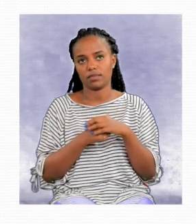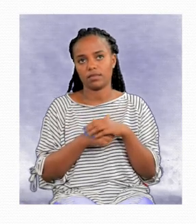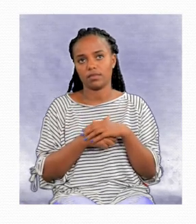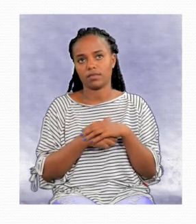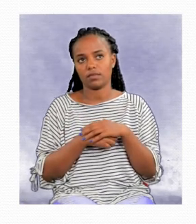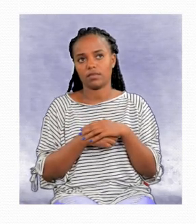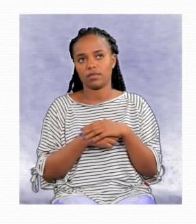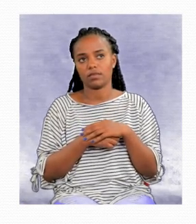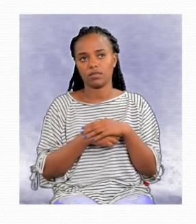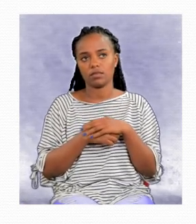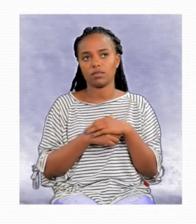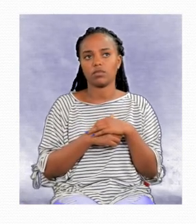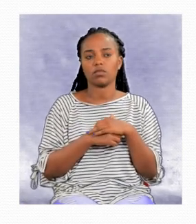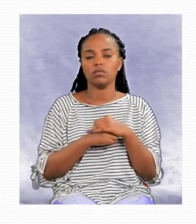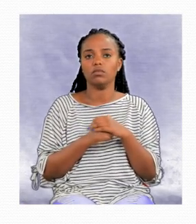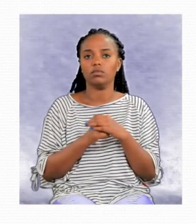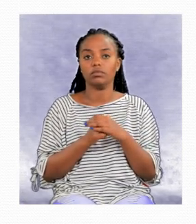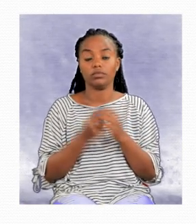And